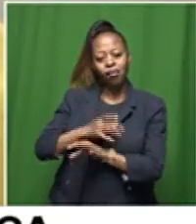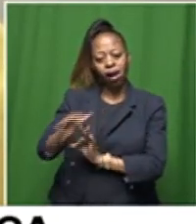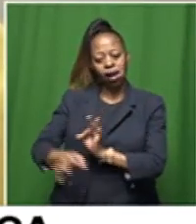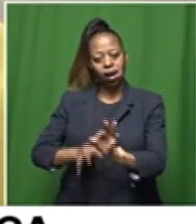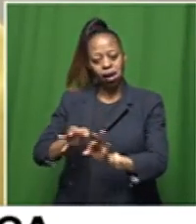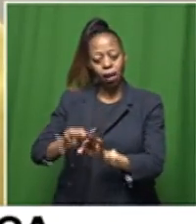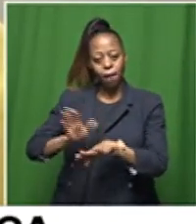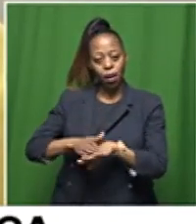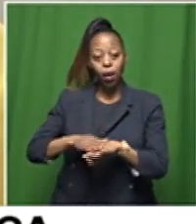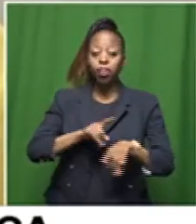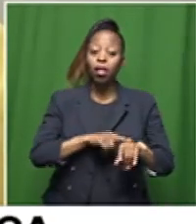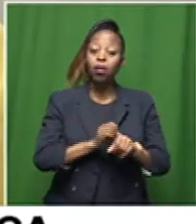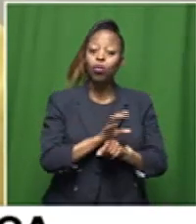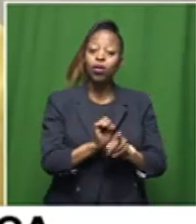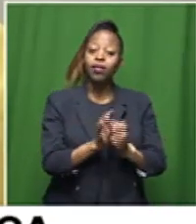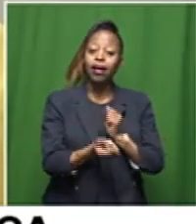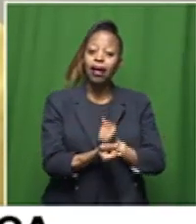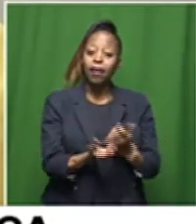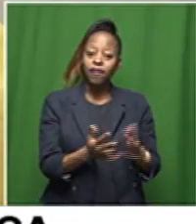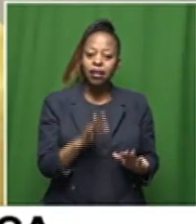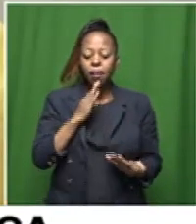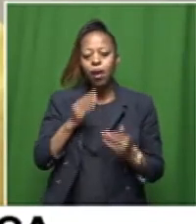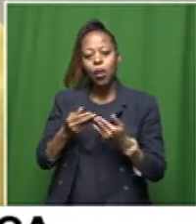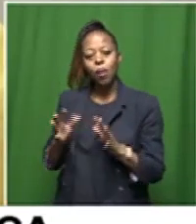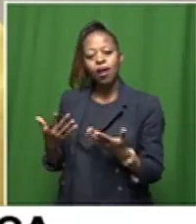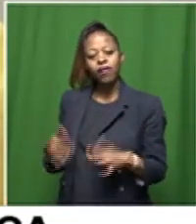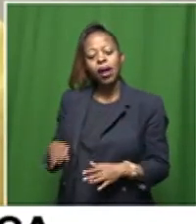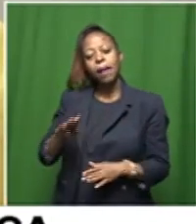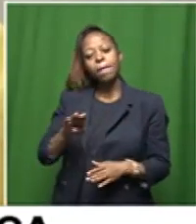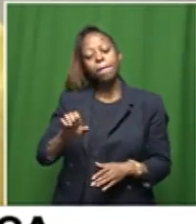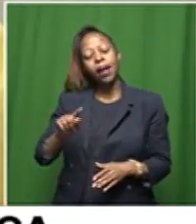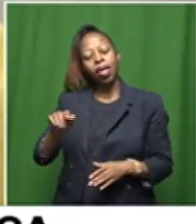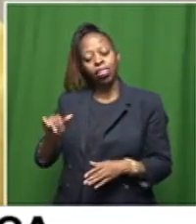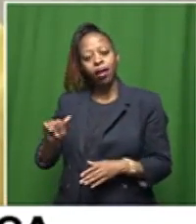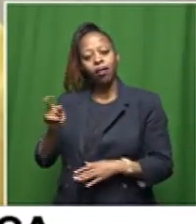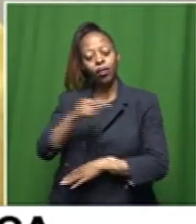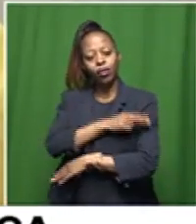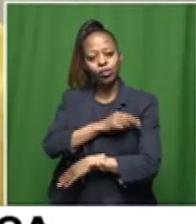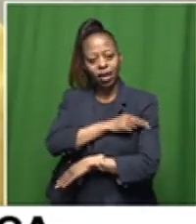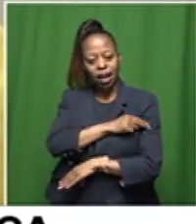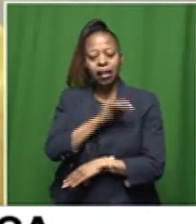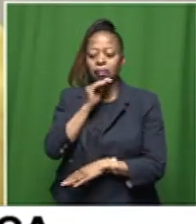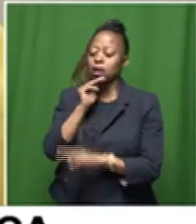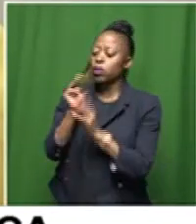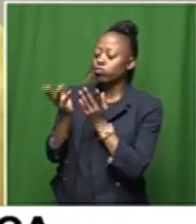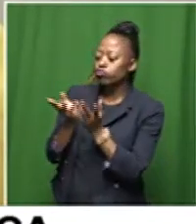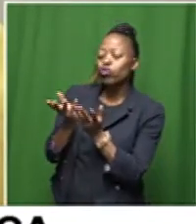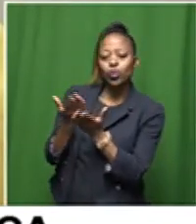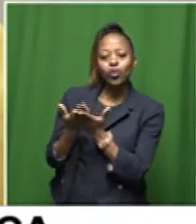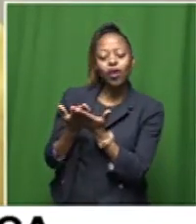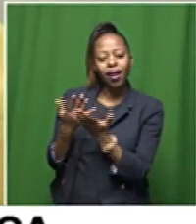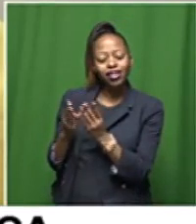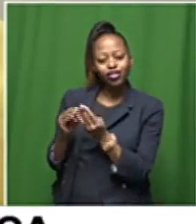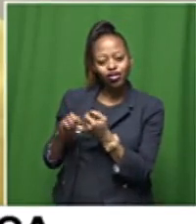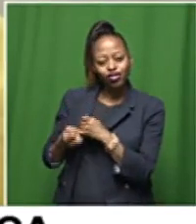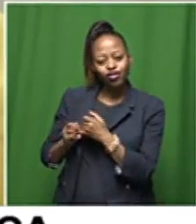And then during COVID, we had opened one at Bethakloa, and then we were managing to